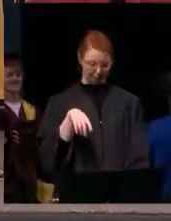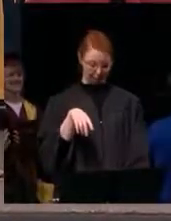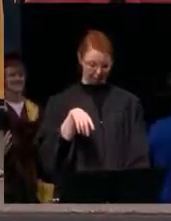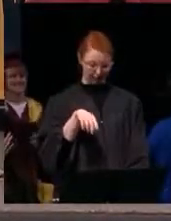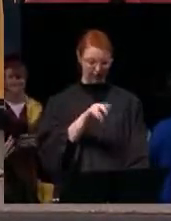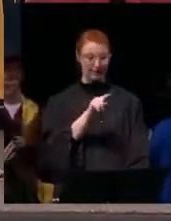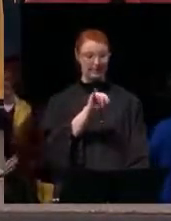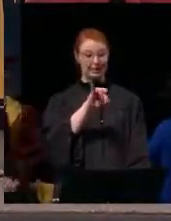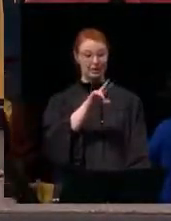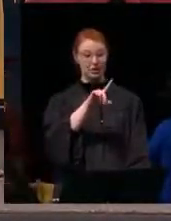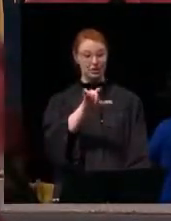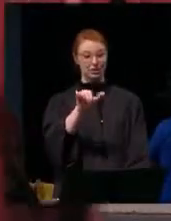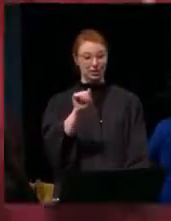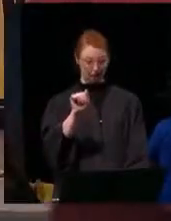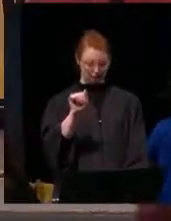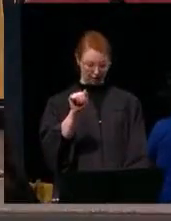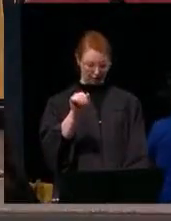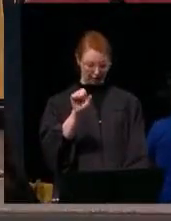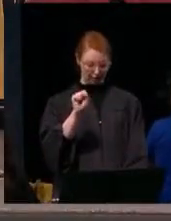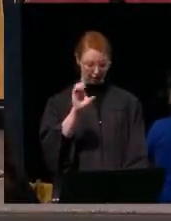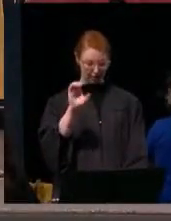Tirza Scott.